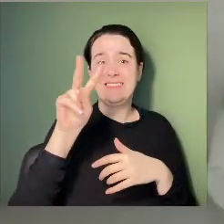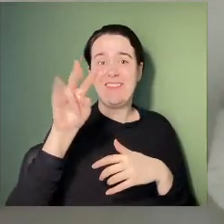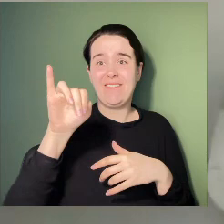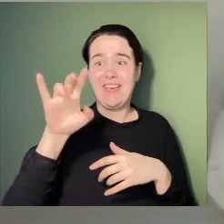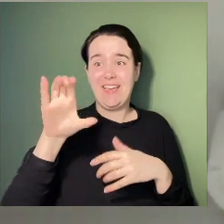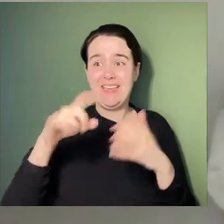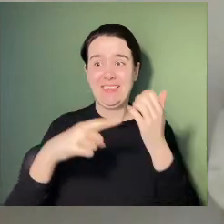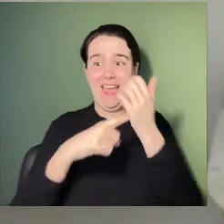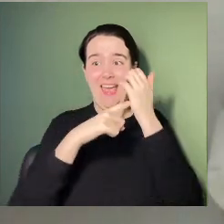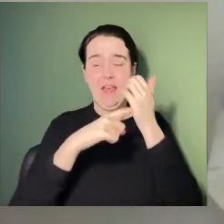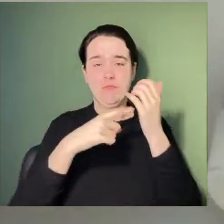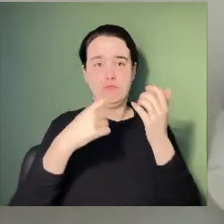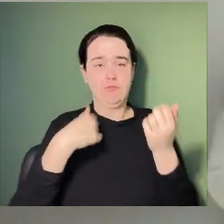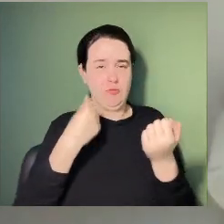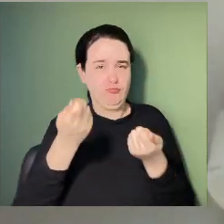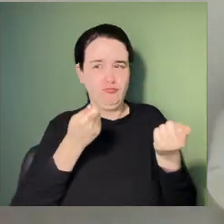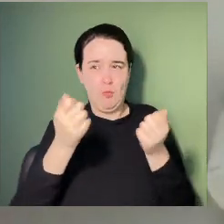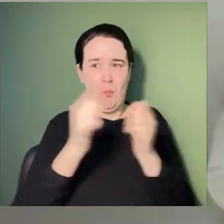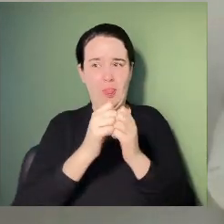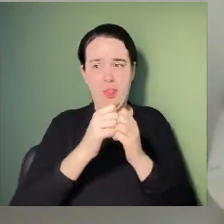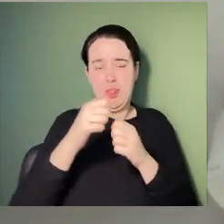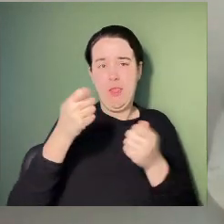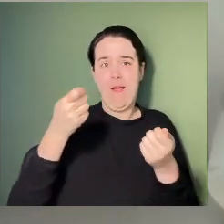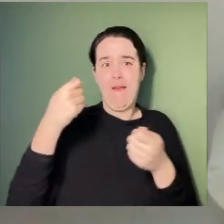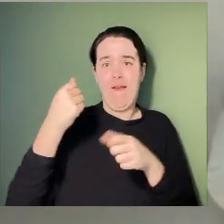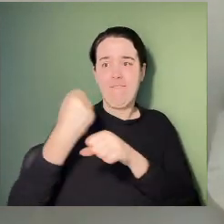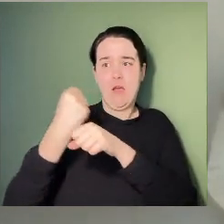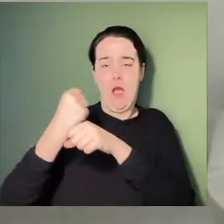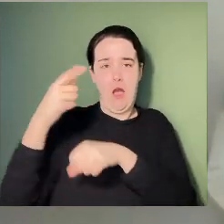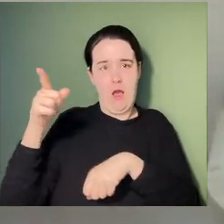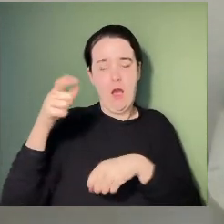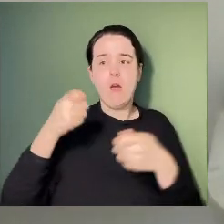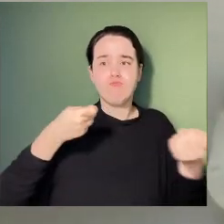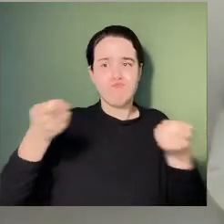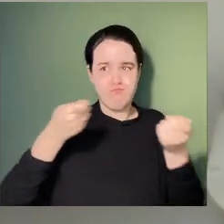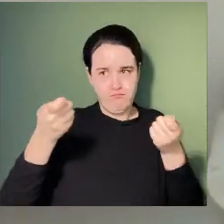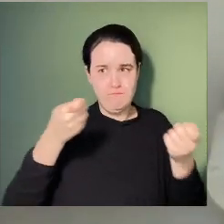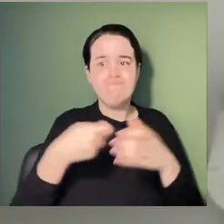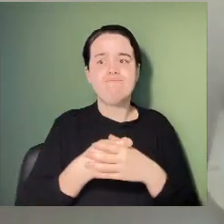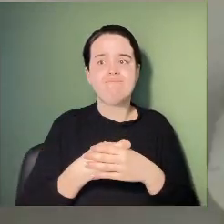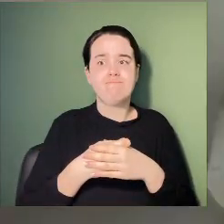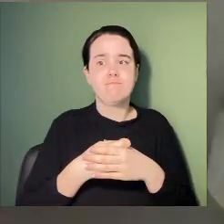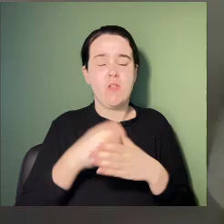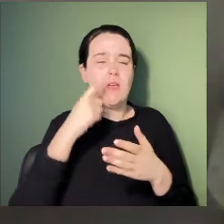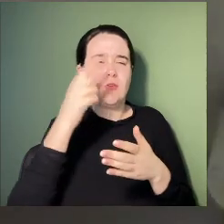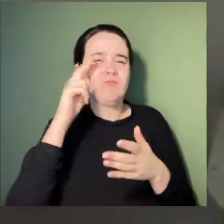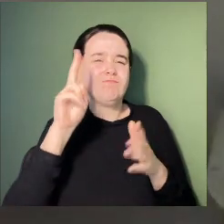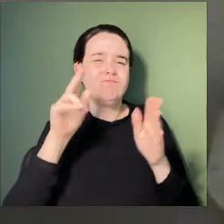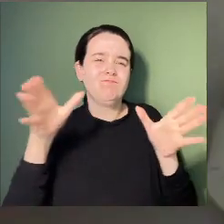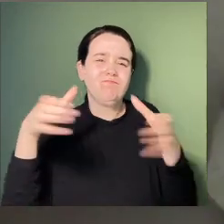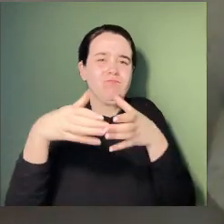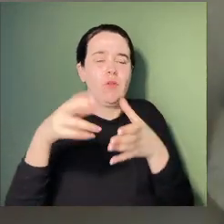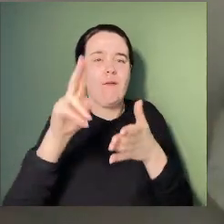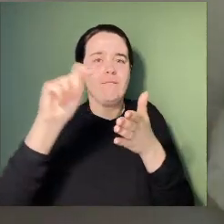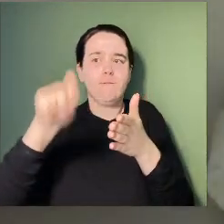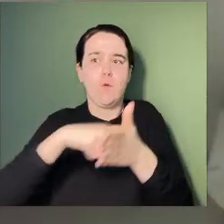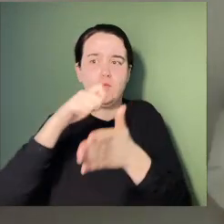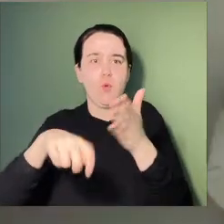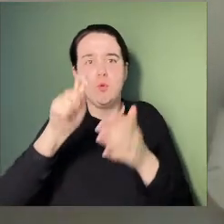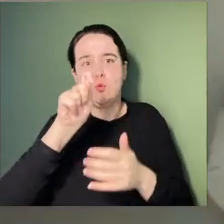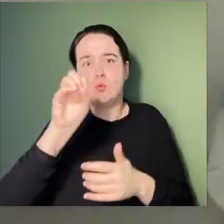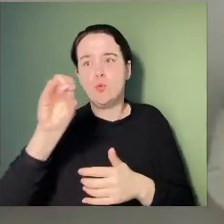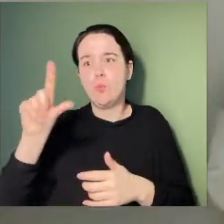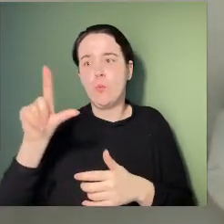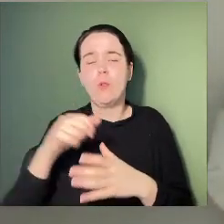governance and election unit called GoVote. It's a tool that is used to empower citizens to be